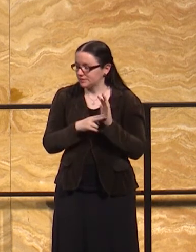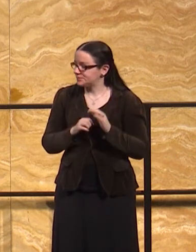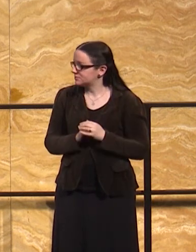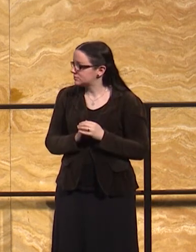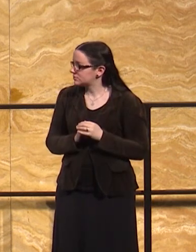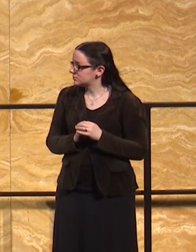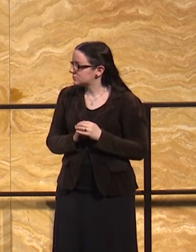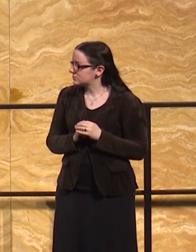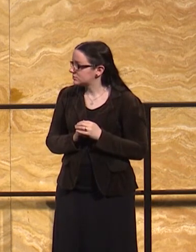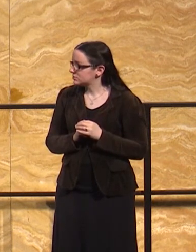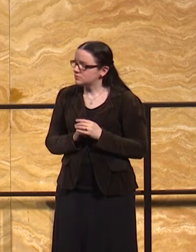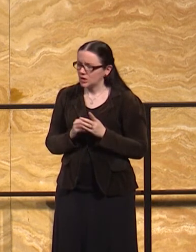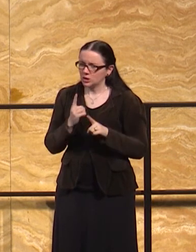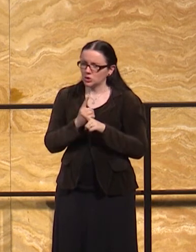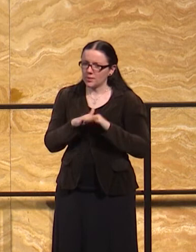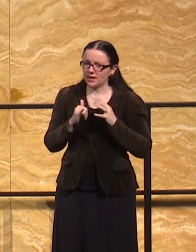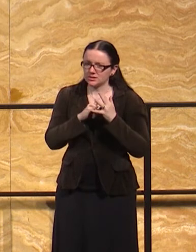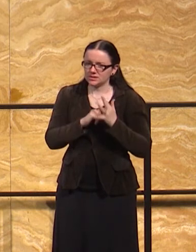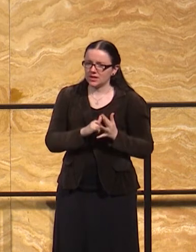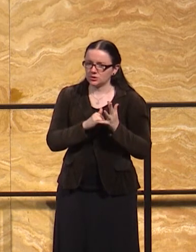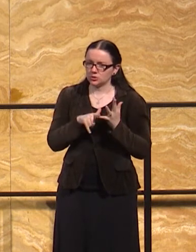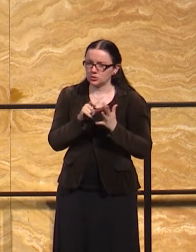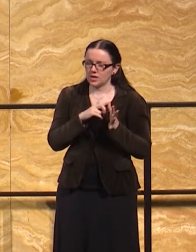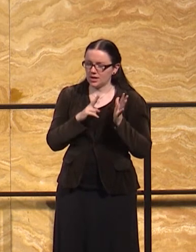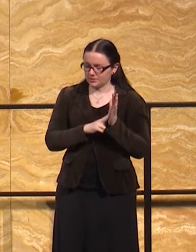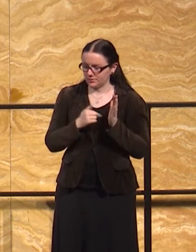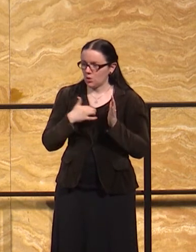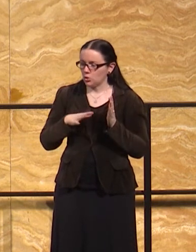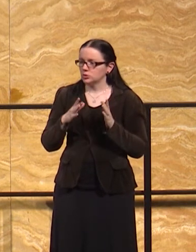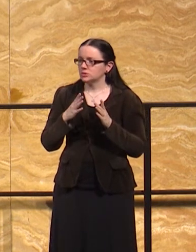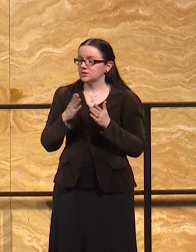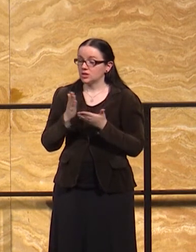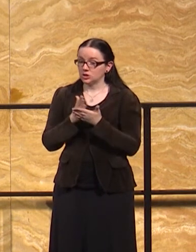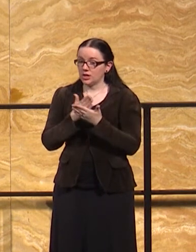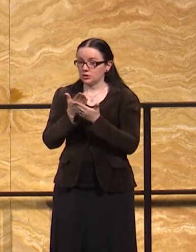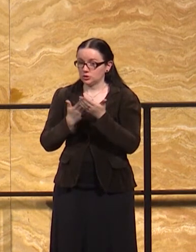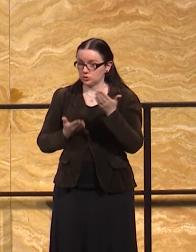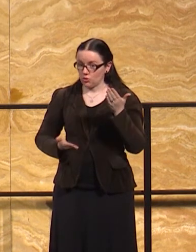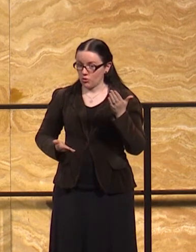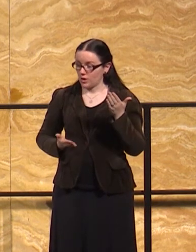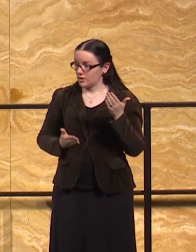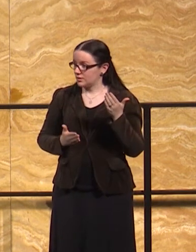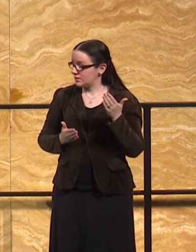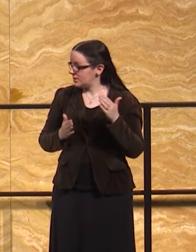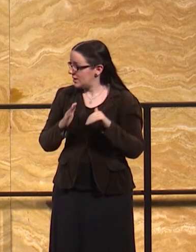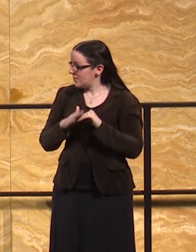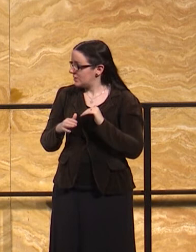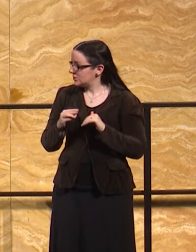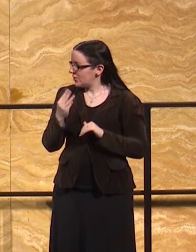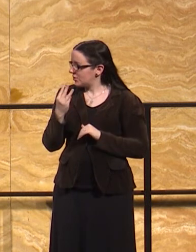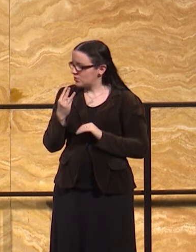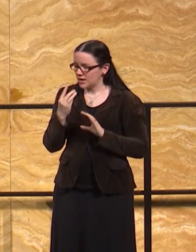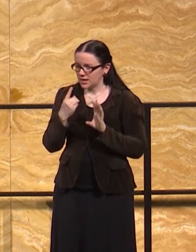South Sudan. And I share with you the story of a three-year-old girl.